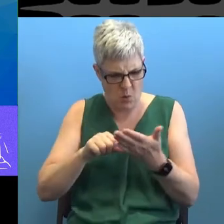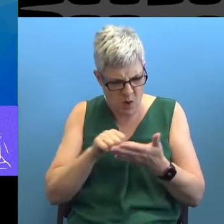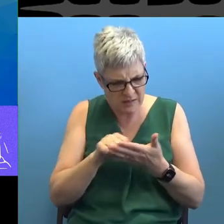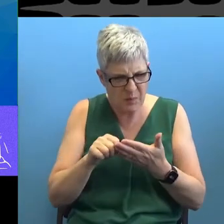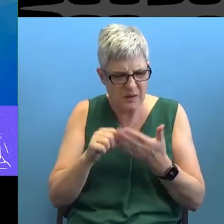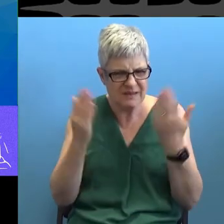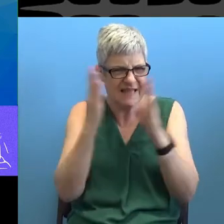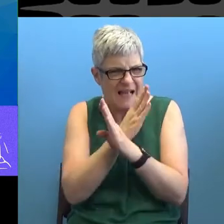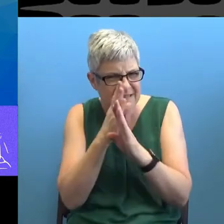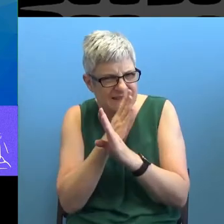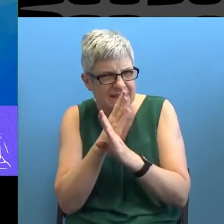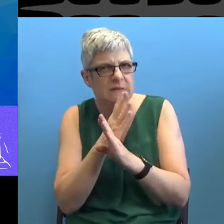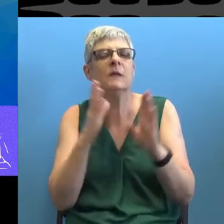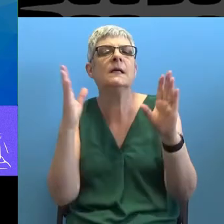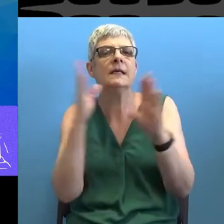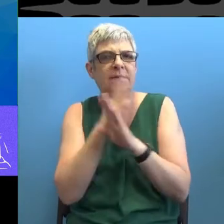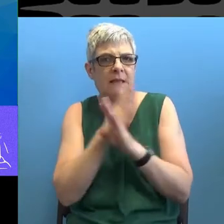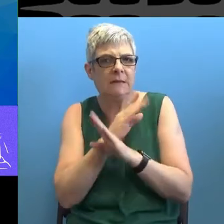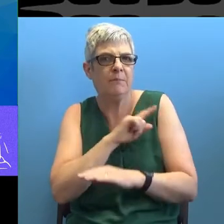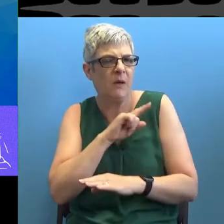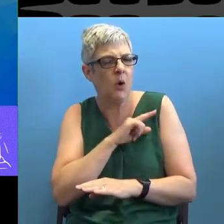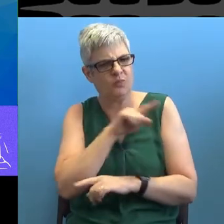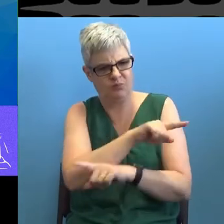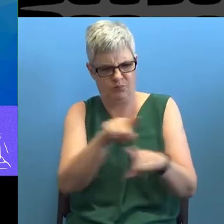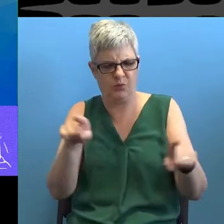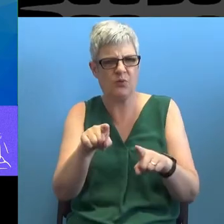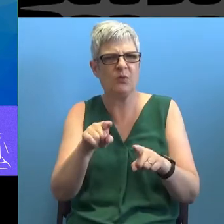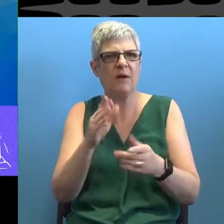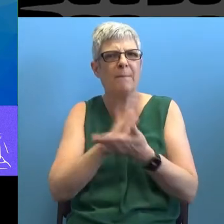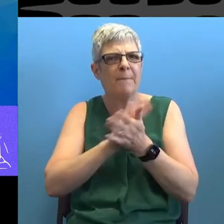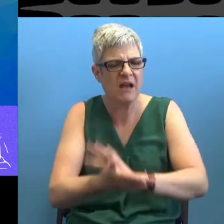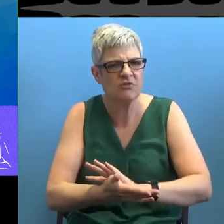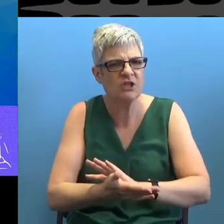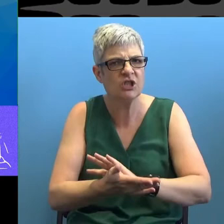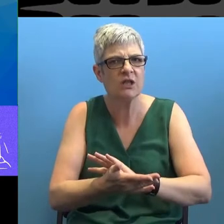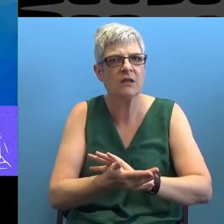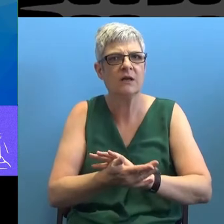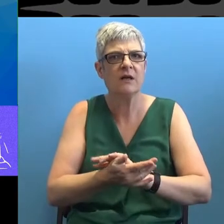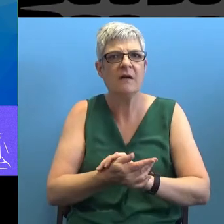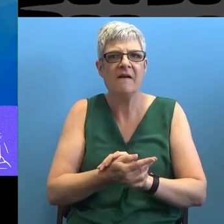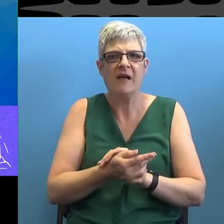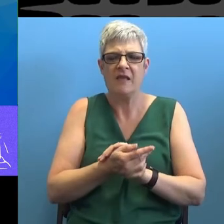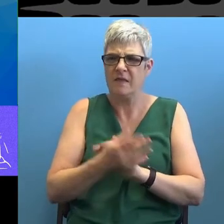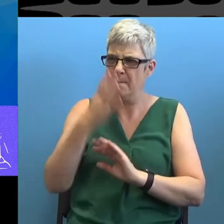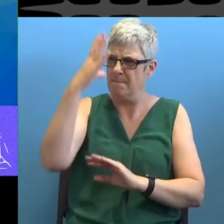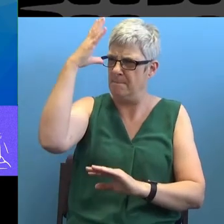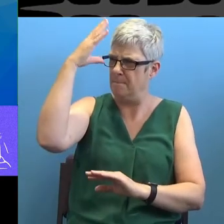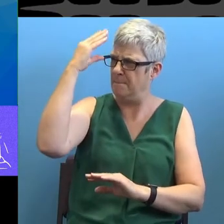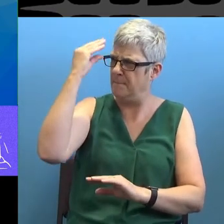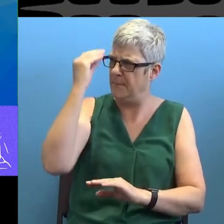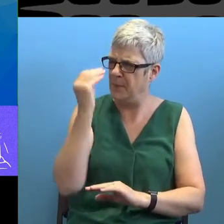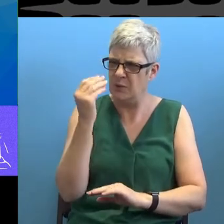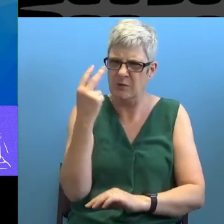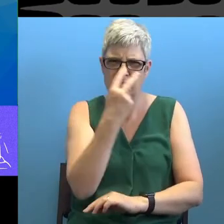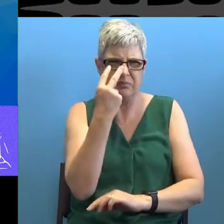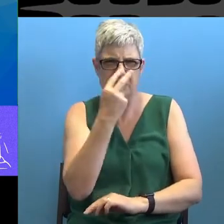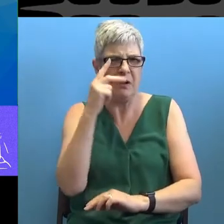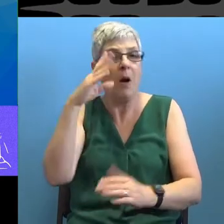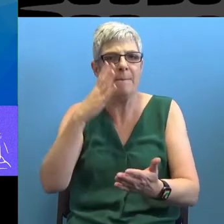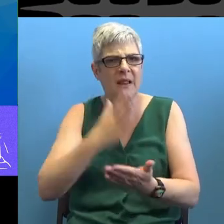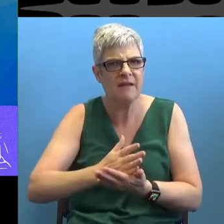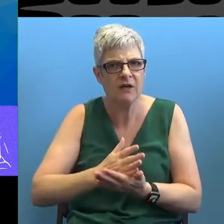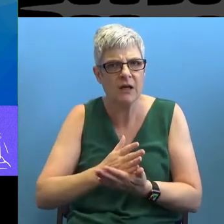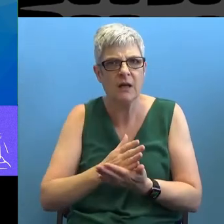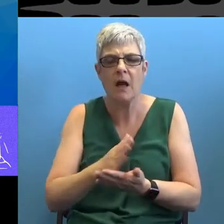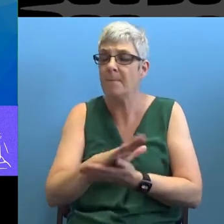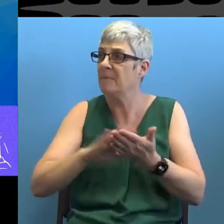veiled, it's veiled to those who are perishing. The God of this age has blinded the minds of unbelievers, so they cannot see the light